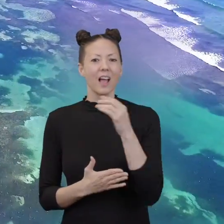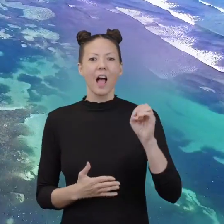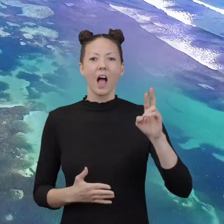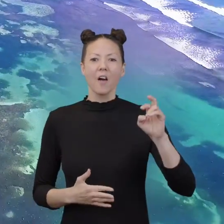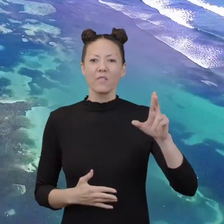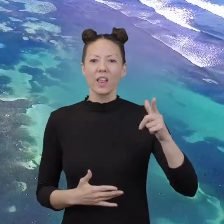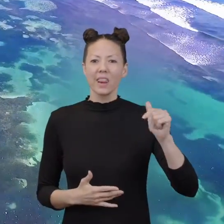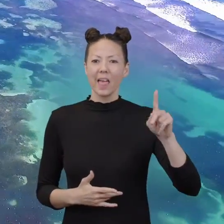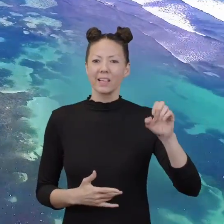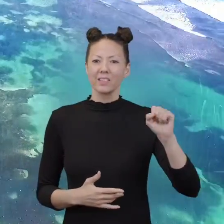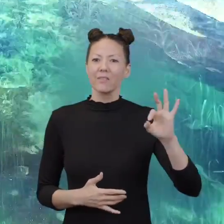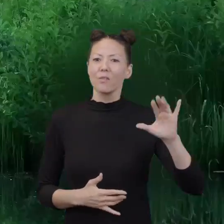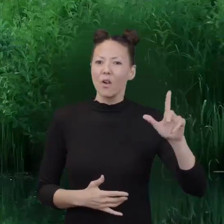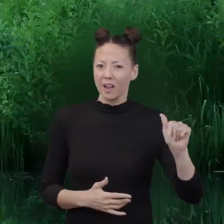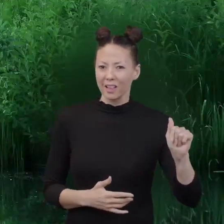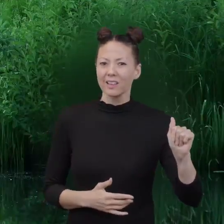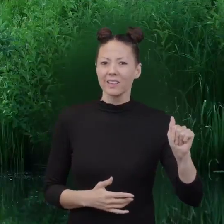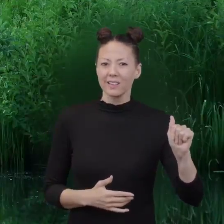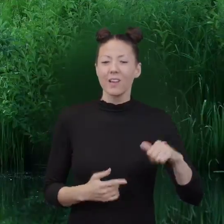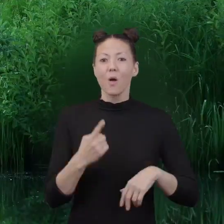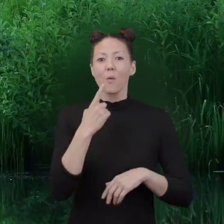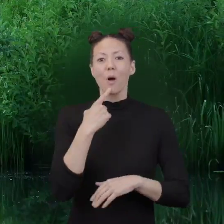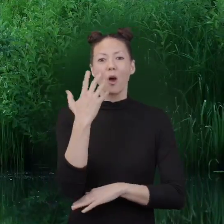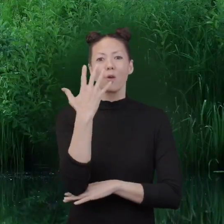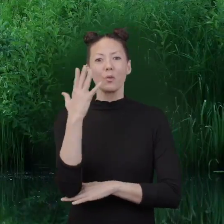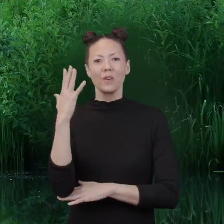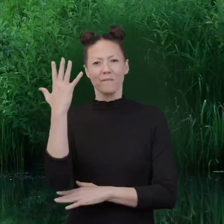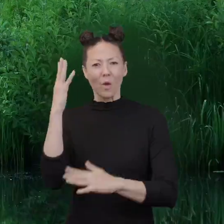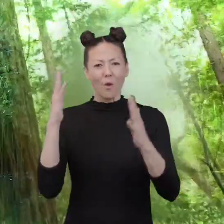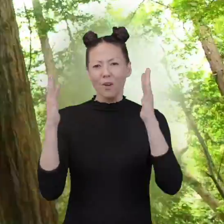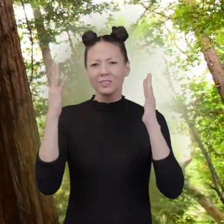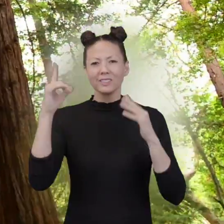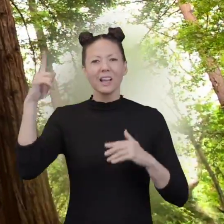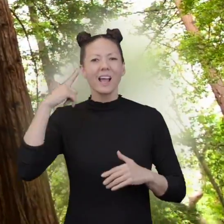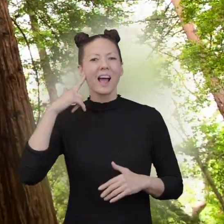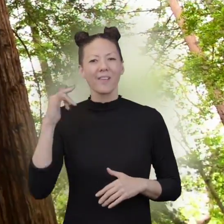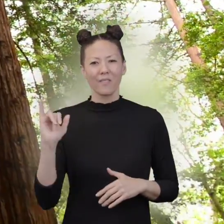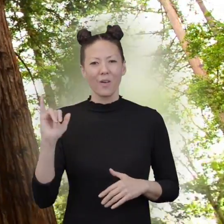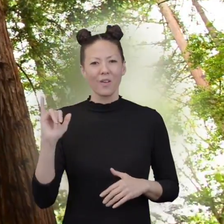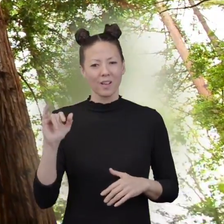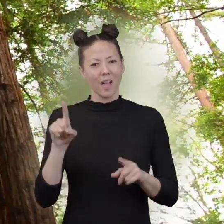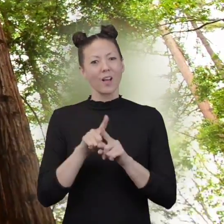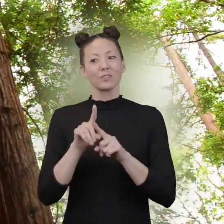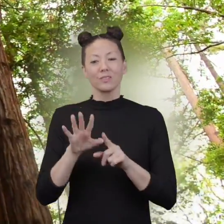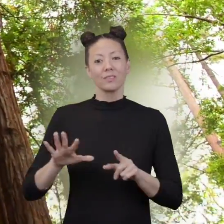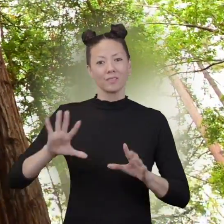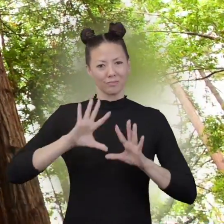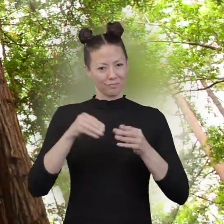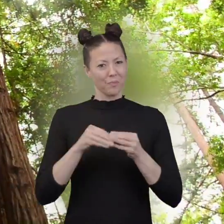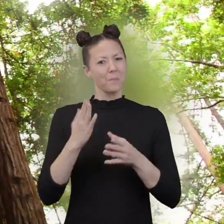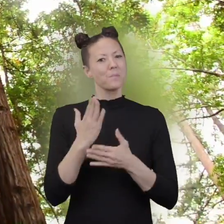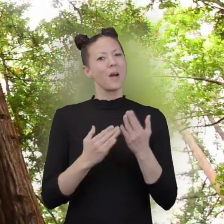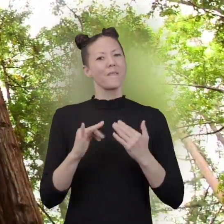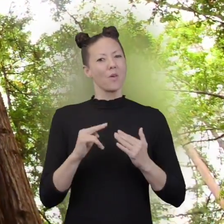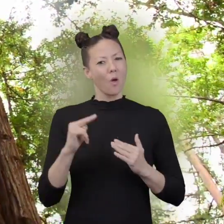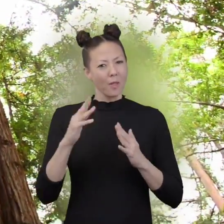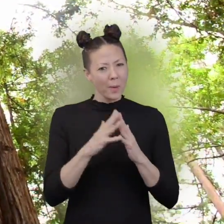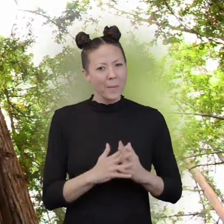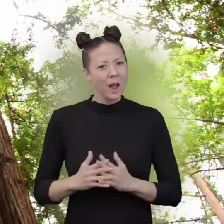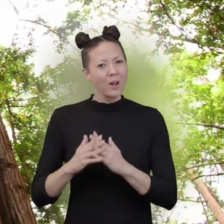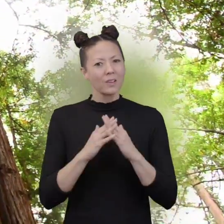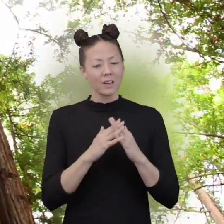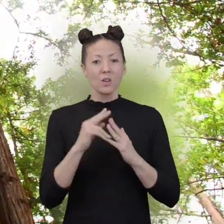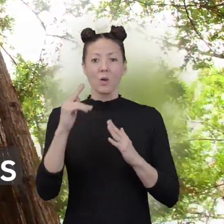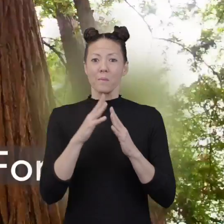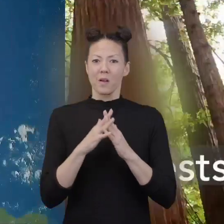Caribbean countries, the Everglades of Florida, and the redwood forests of California are all part of